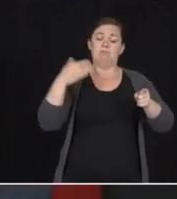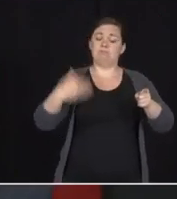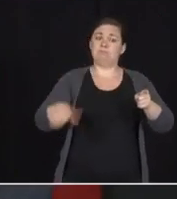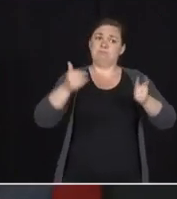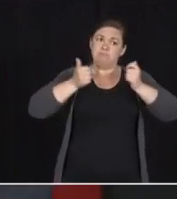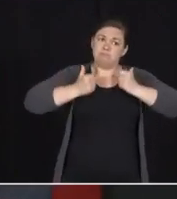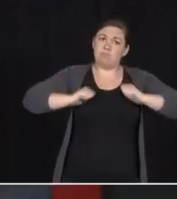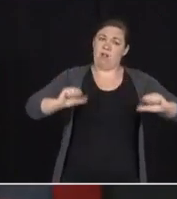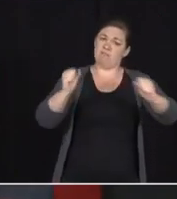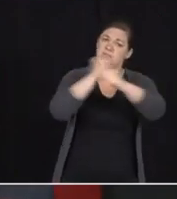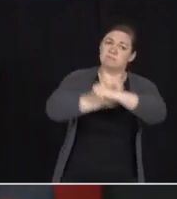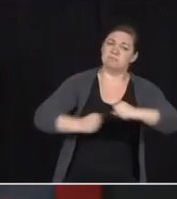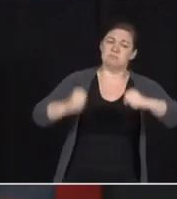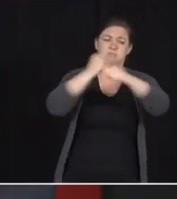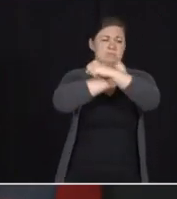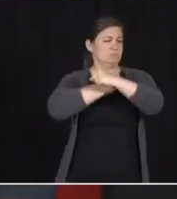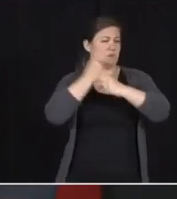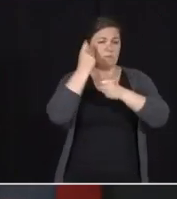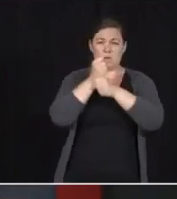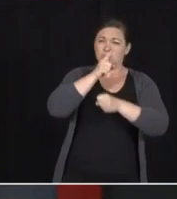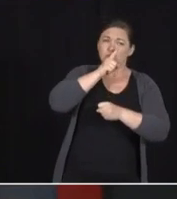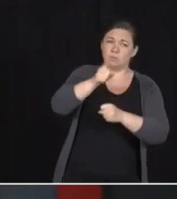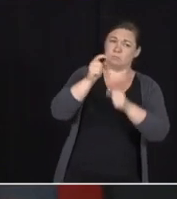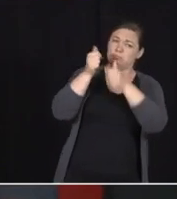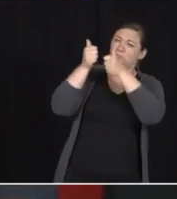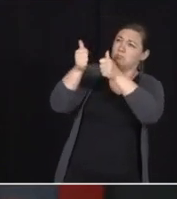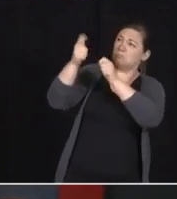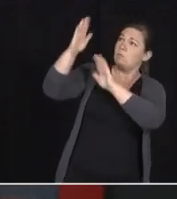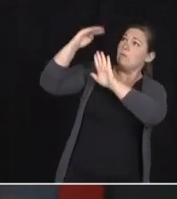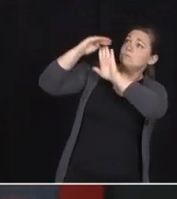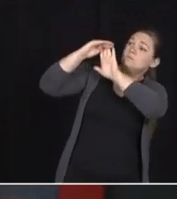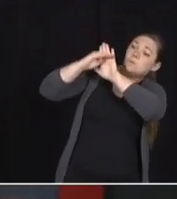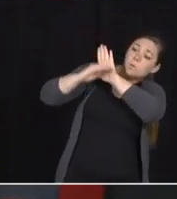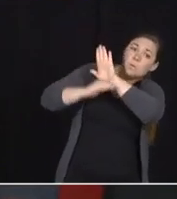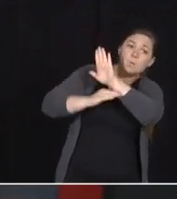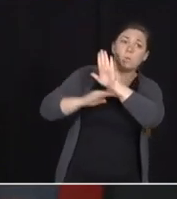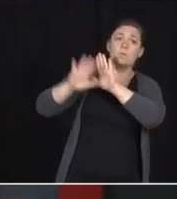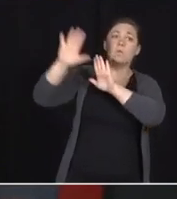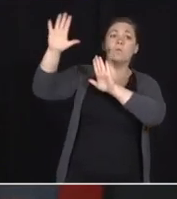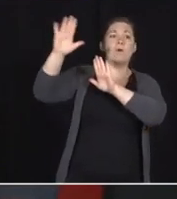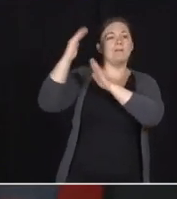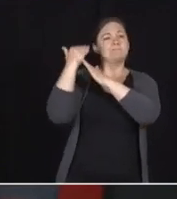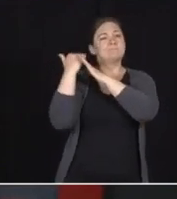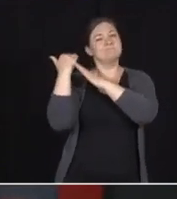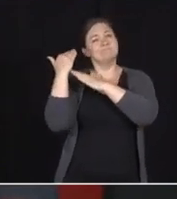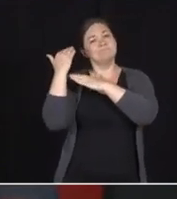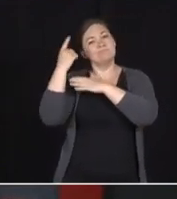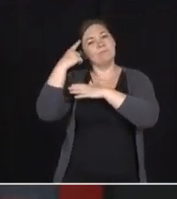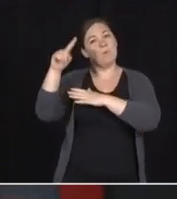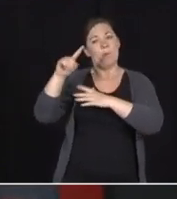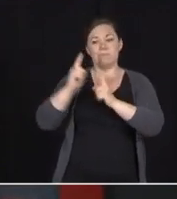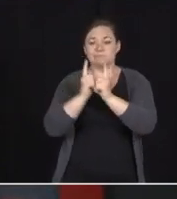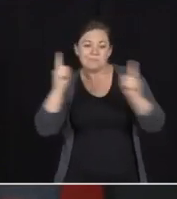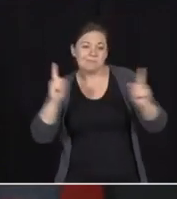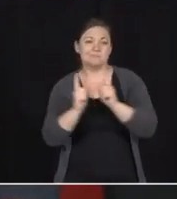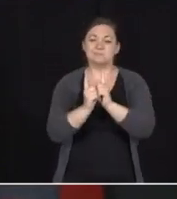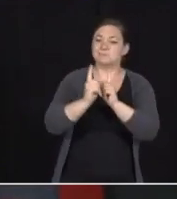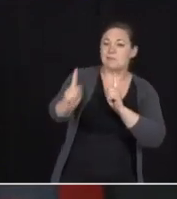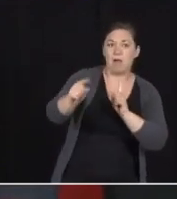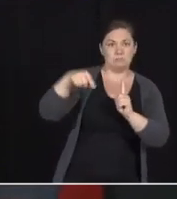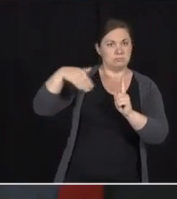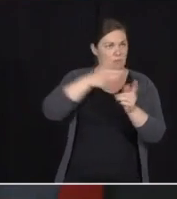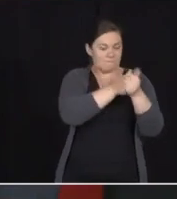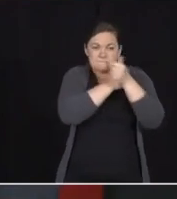following guidelines provided by our government and our Health and Safety Association partners. We applaud their efforts. They have made a